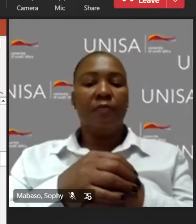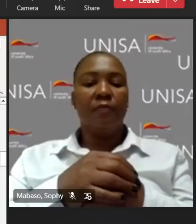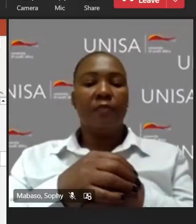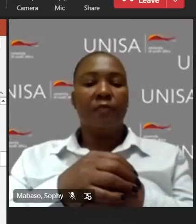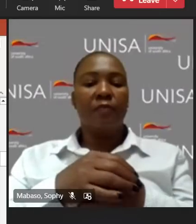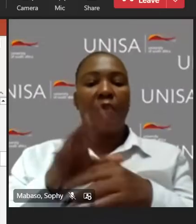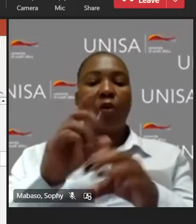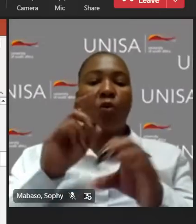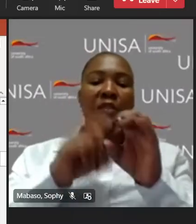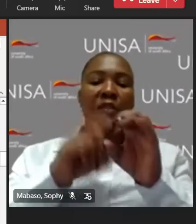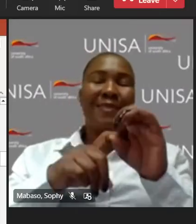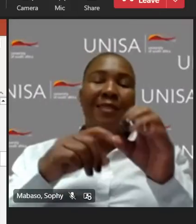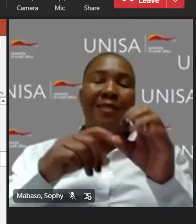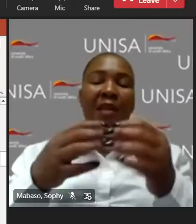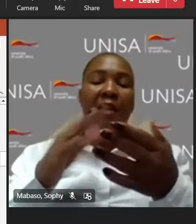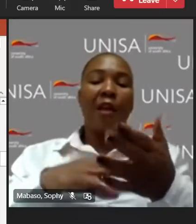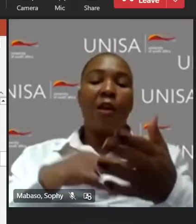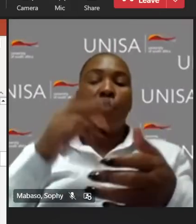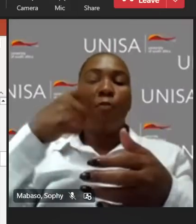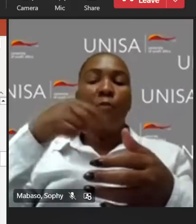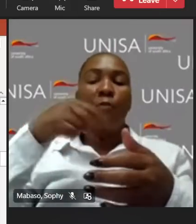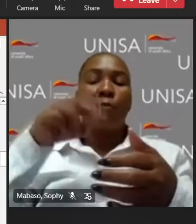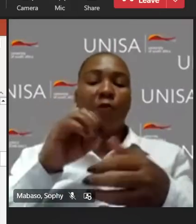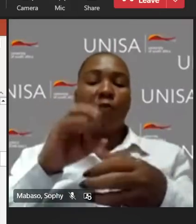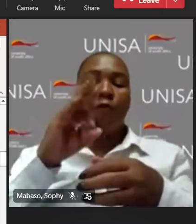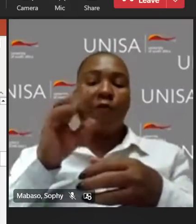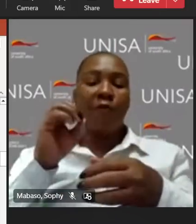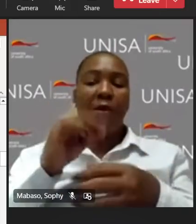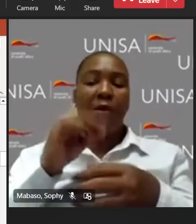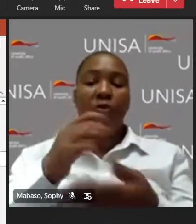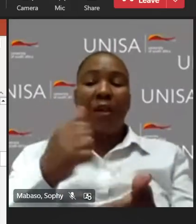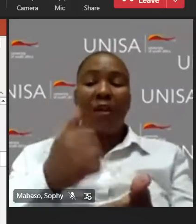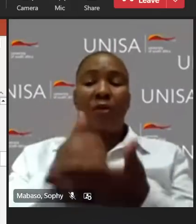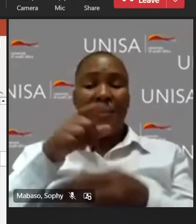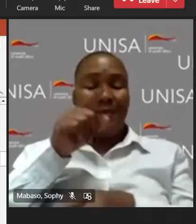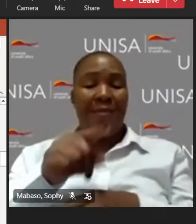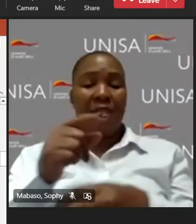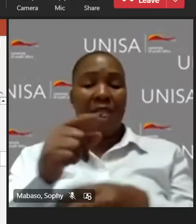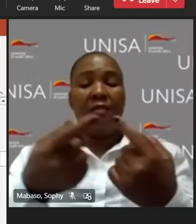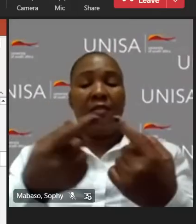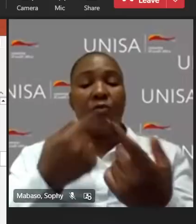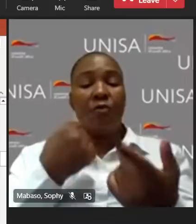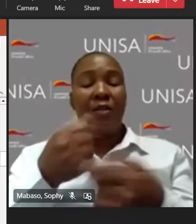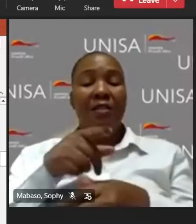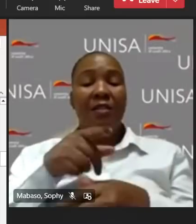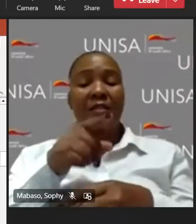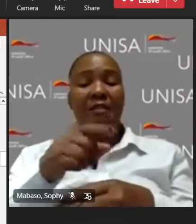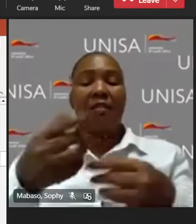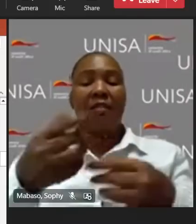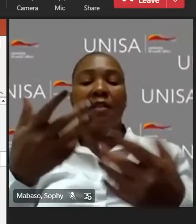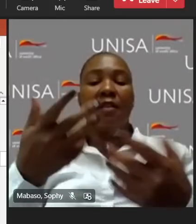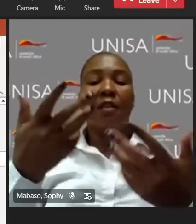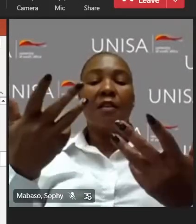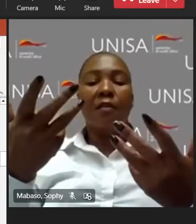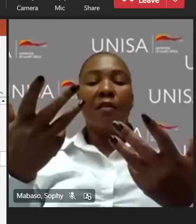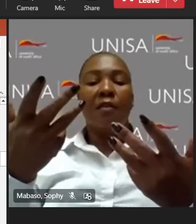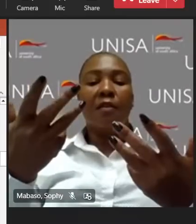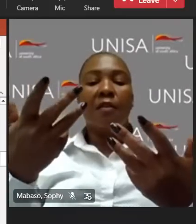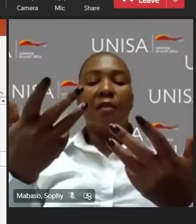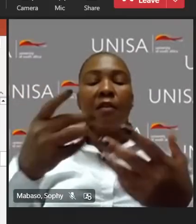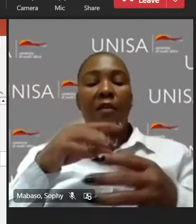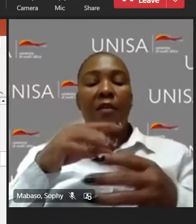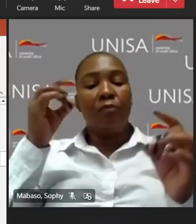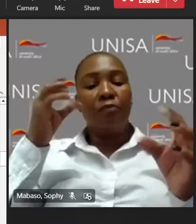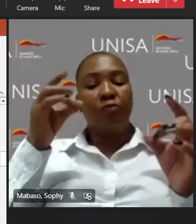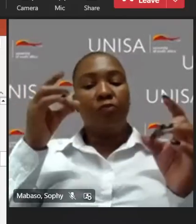forma invoices. So you can request for your quotation and pro forma invoice. In